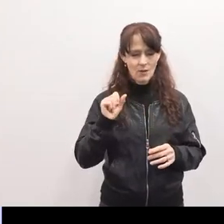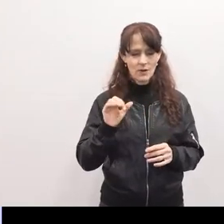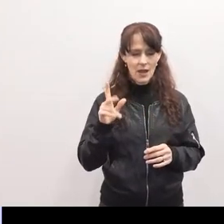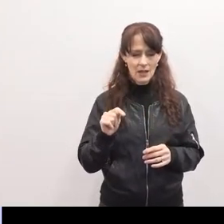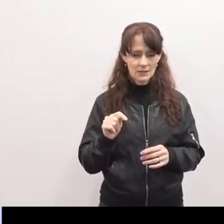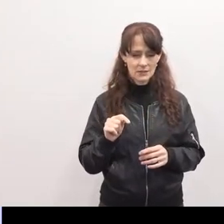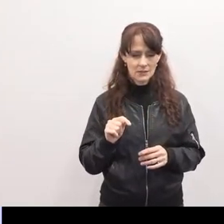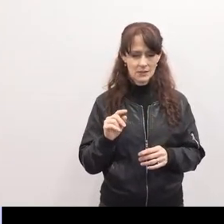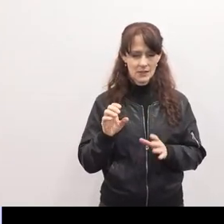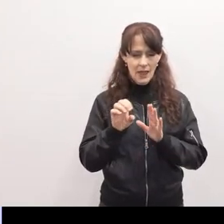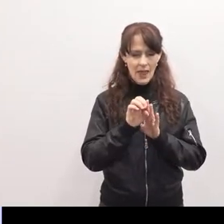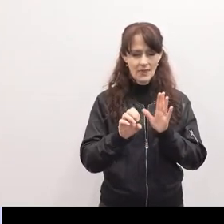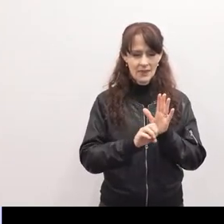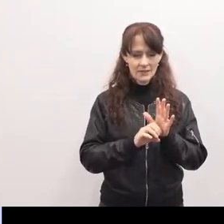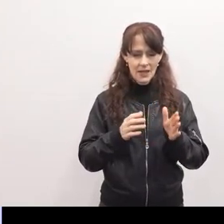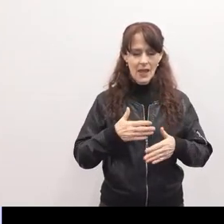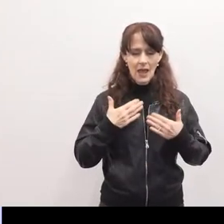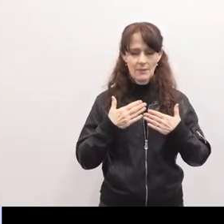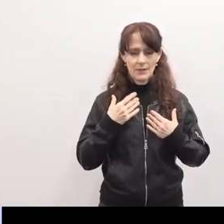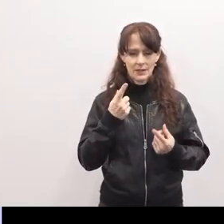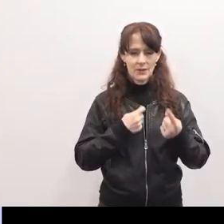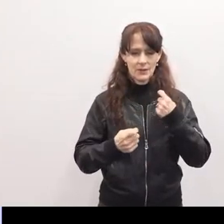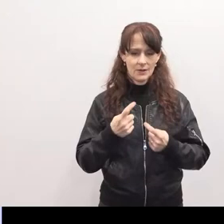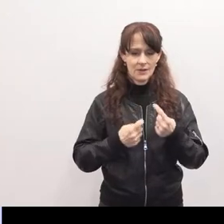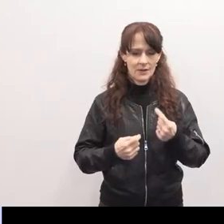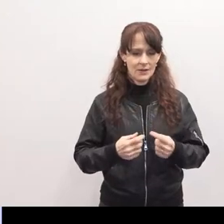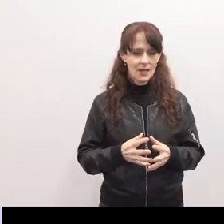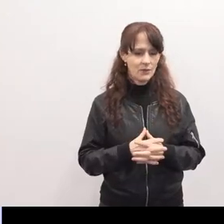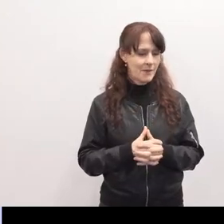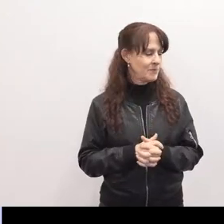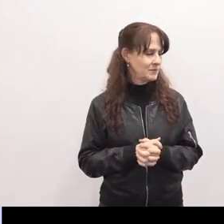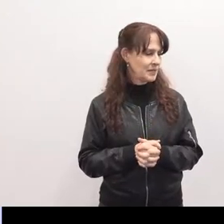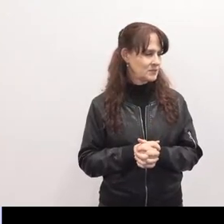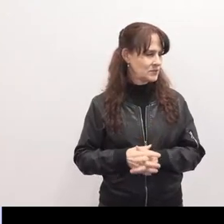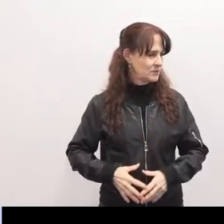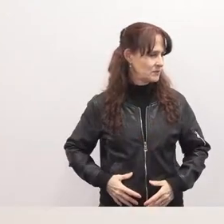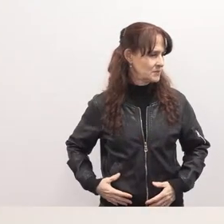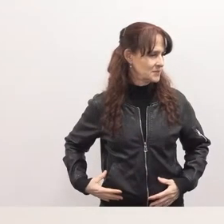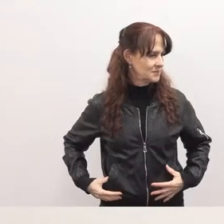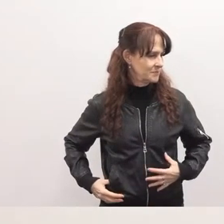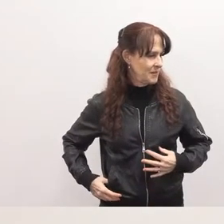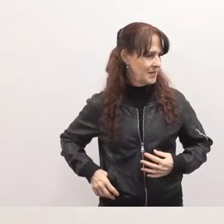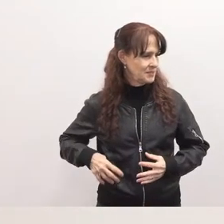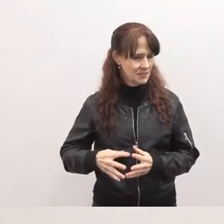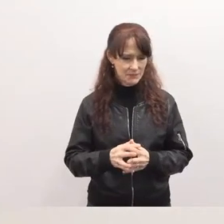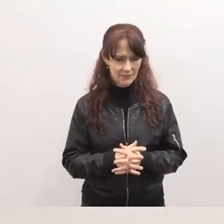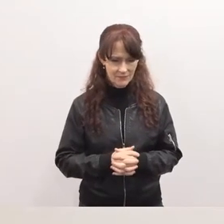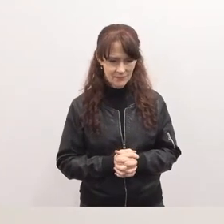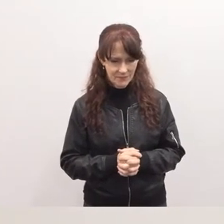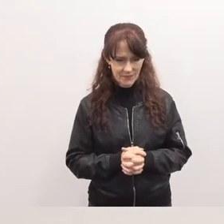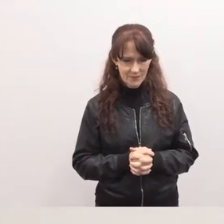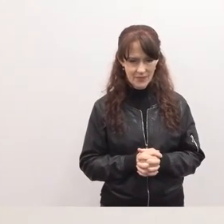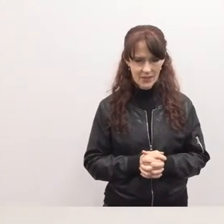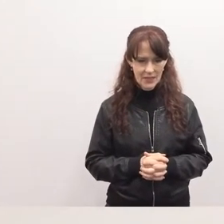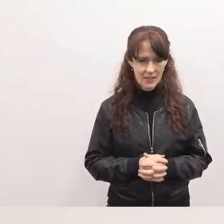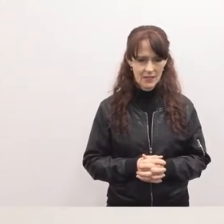on ethics. Happy to take questions. Dr. Benitez, did you have some questions? You ready, Wayne? I'm ready. All right,